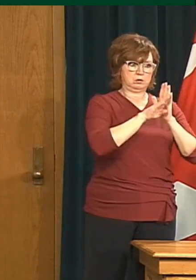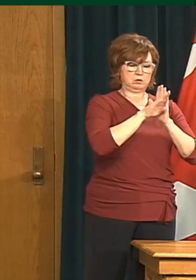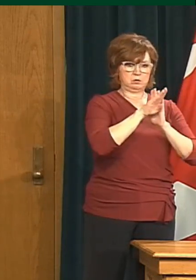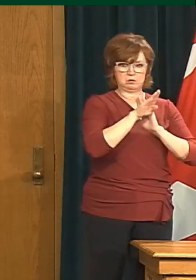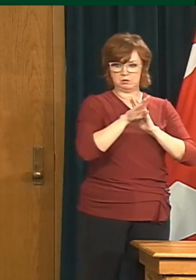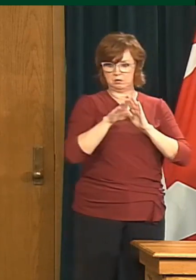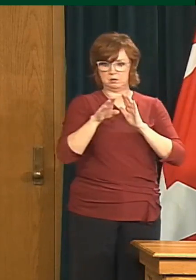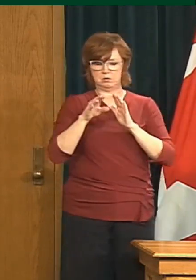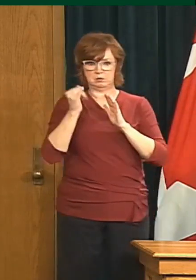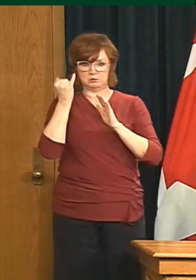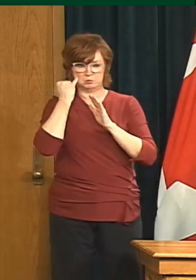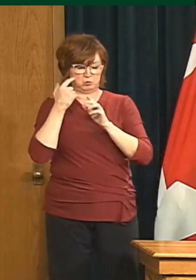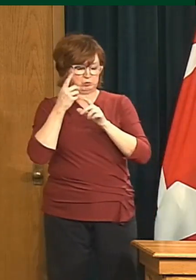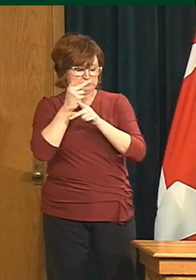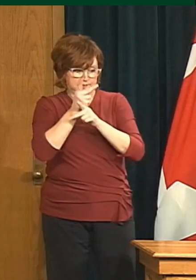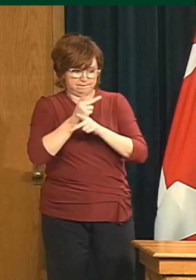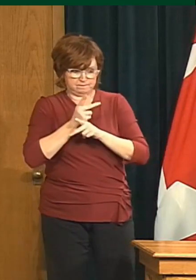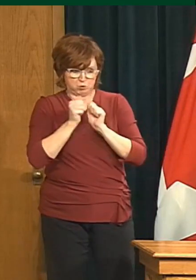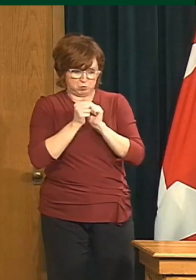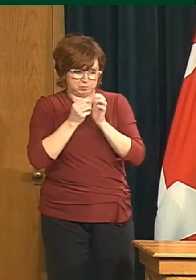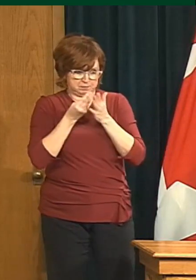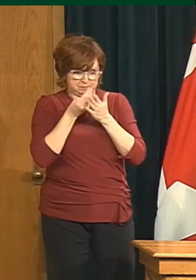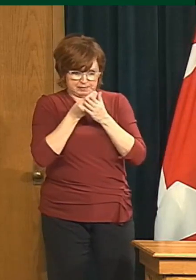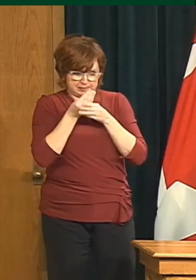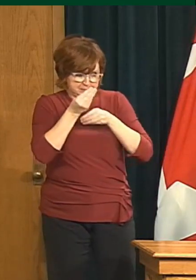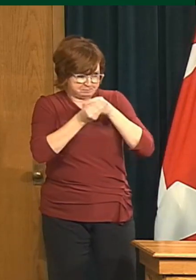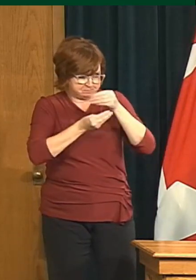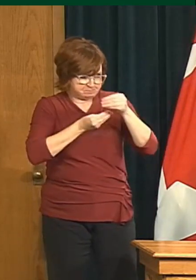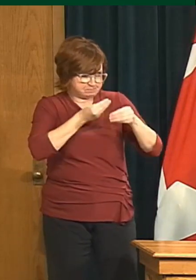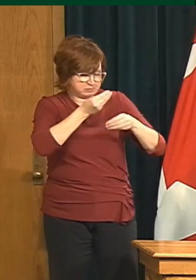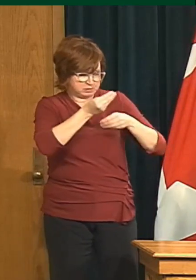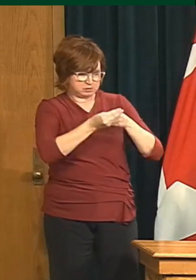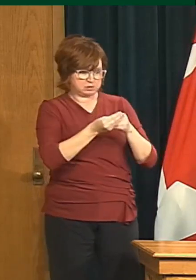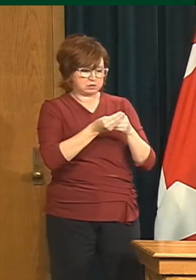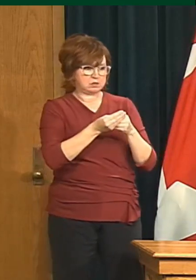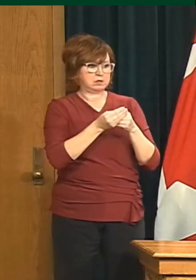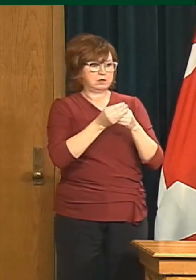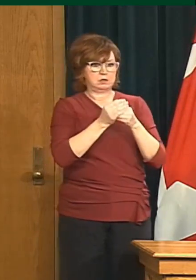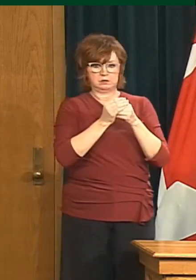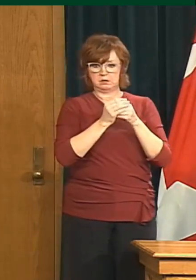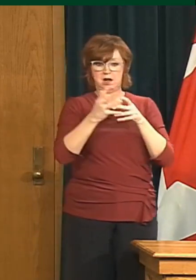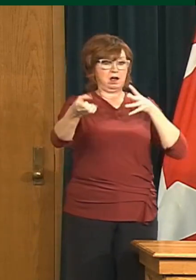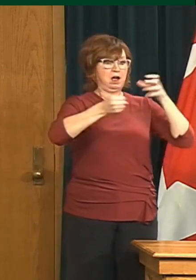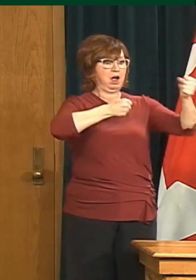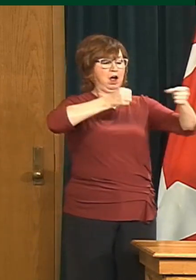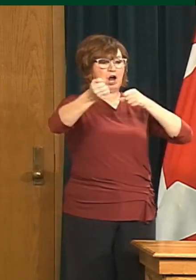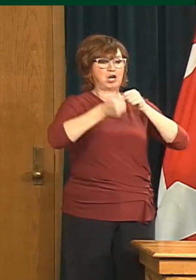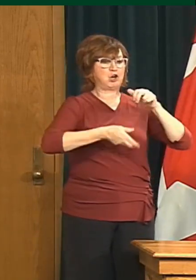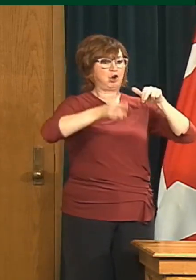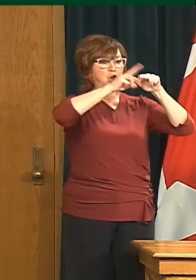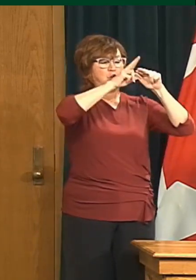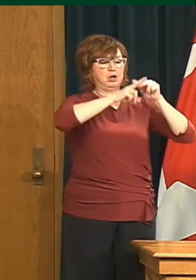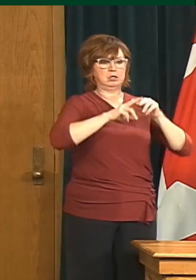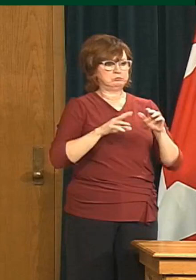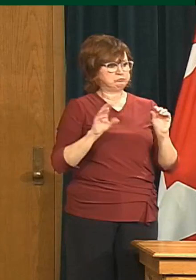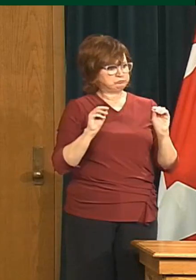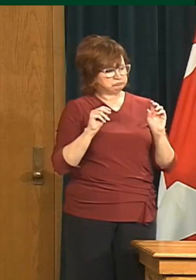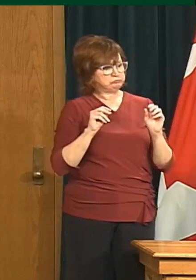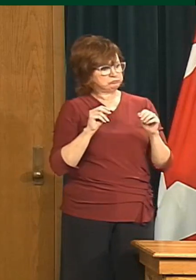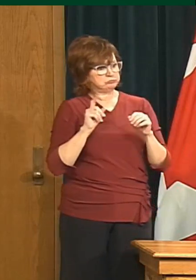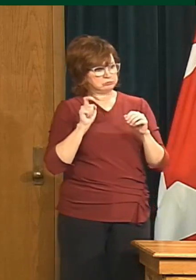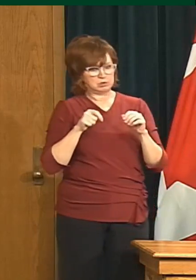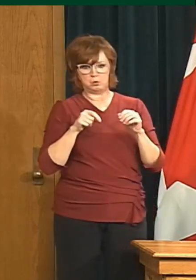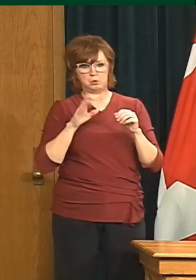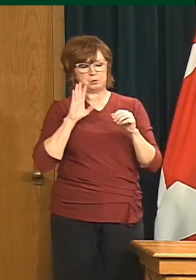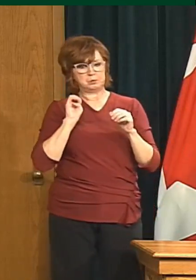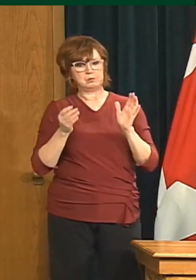hold the line on any expansions and any increases, then those revenues again will surpass our expenses.